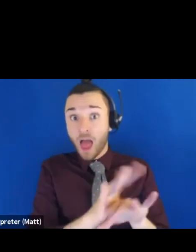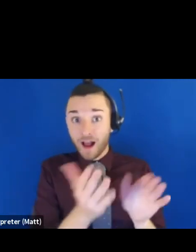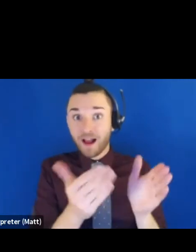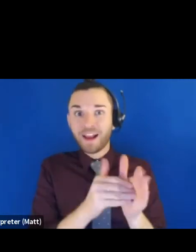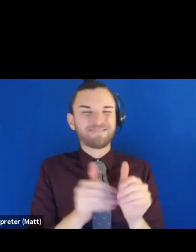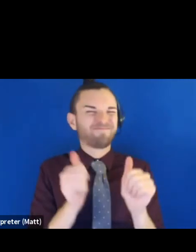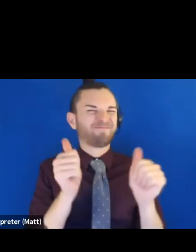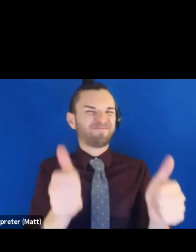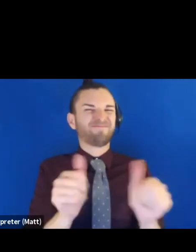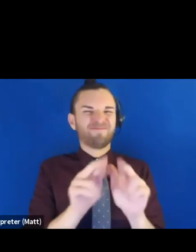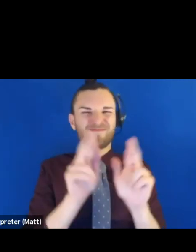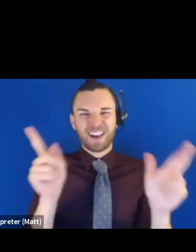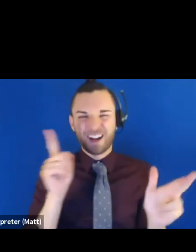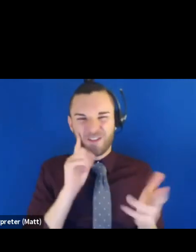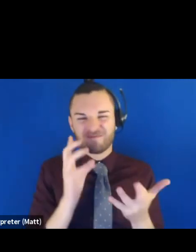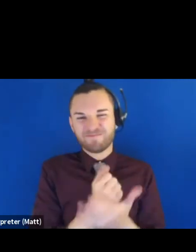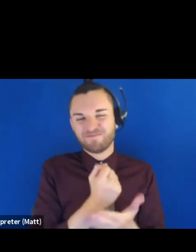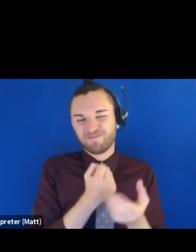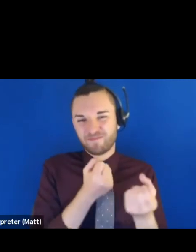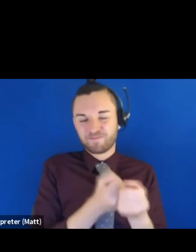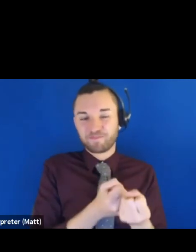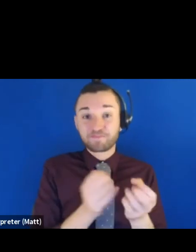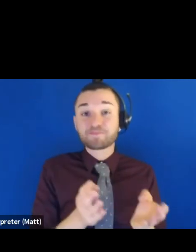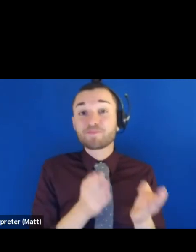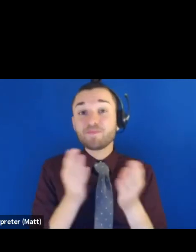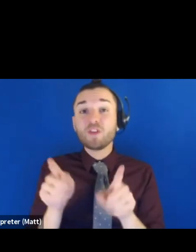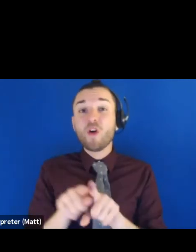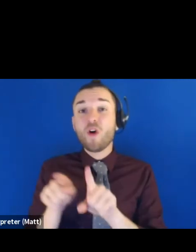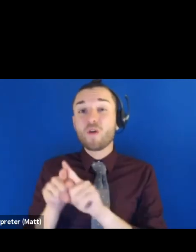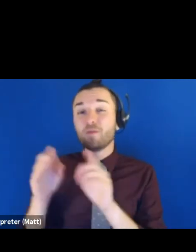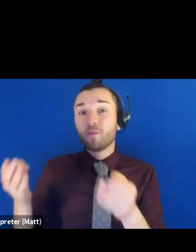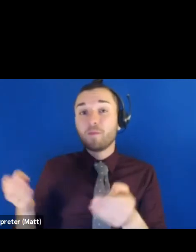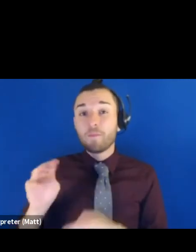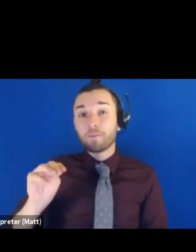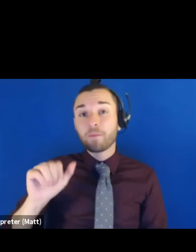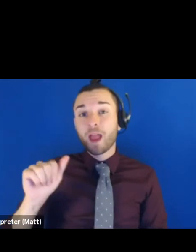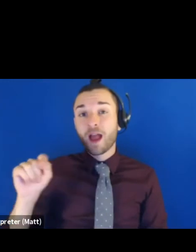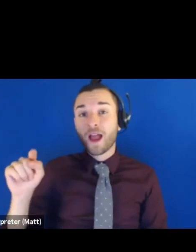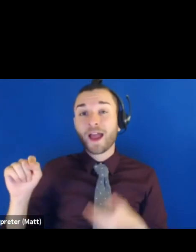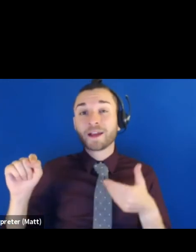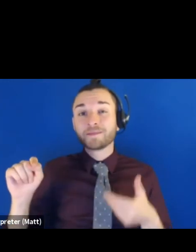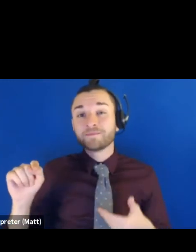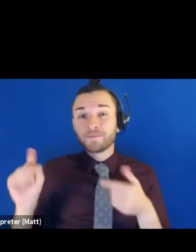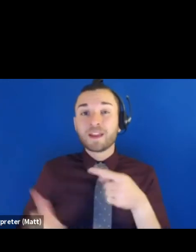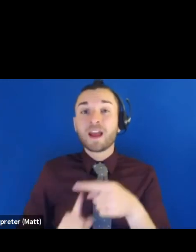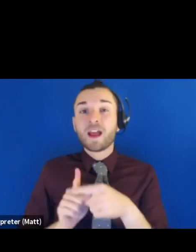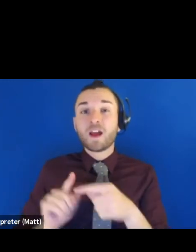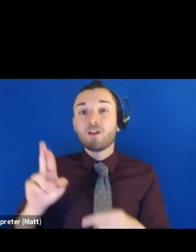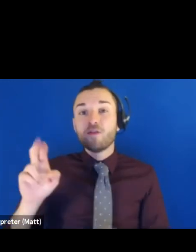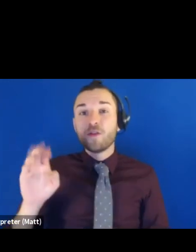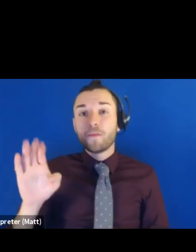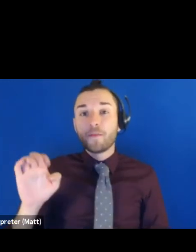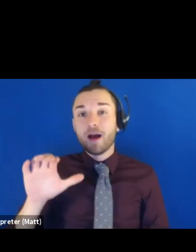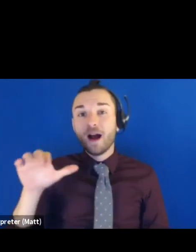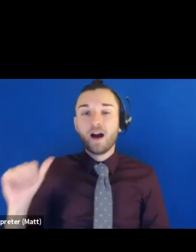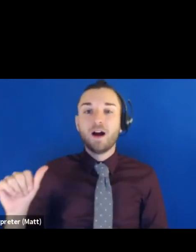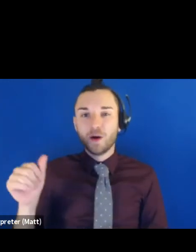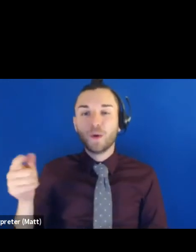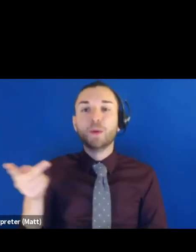like to thank our sign language interpreters, Matt and Rebecca, for being here with us today, and our captioner,